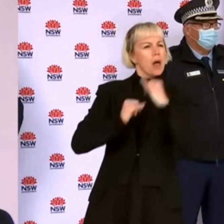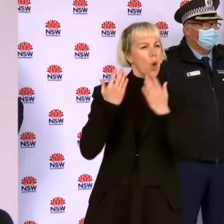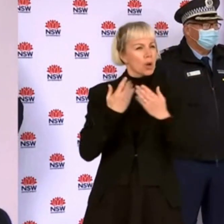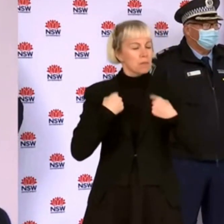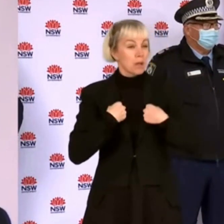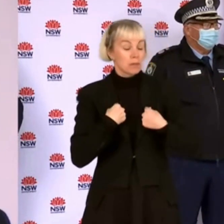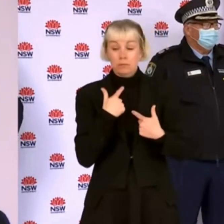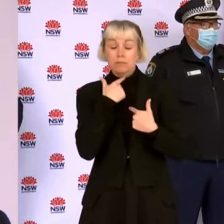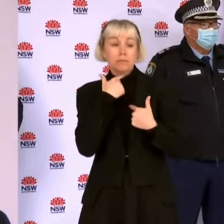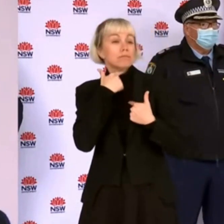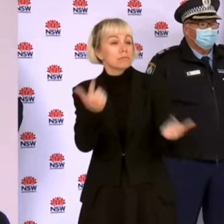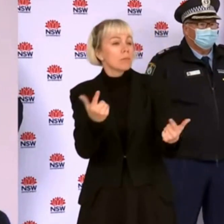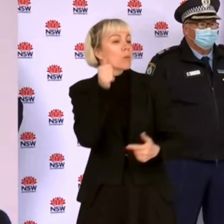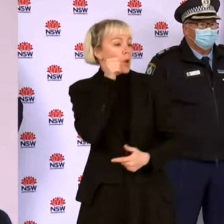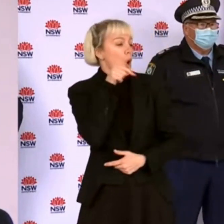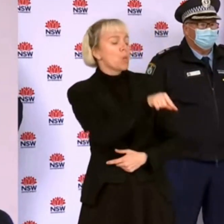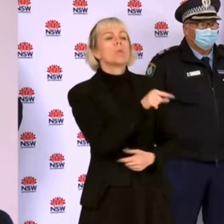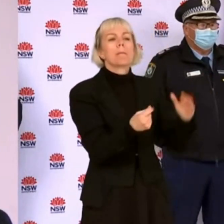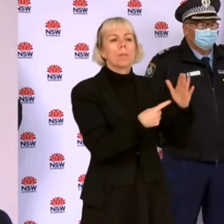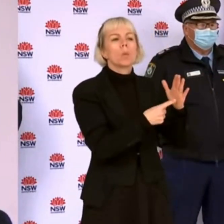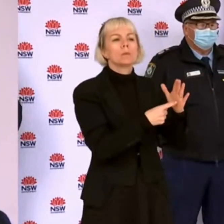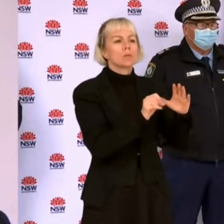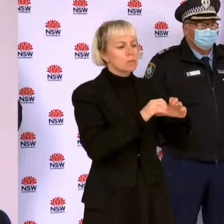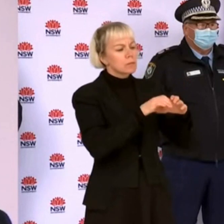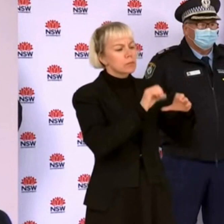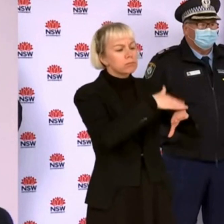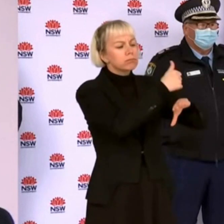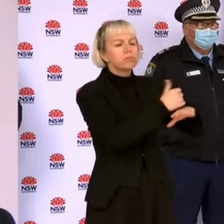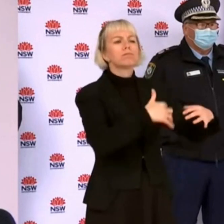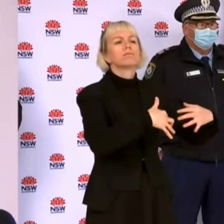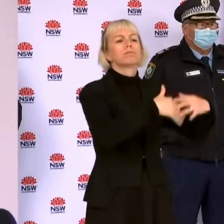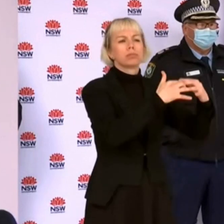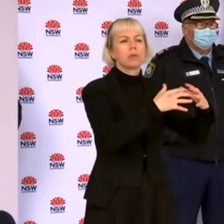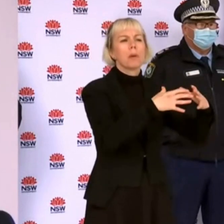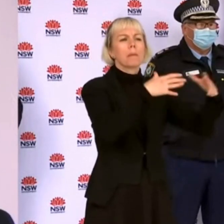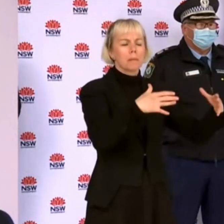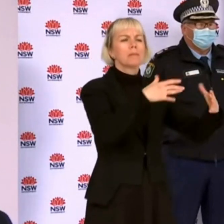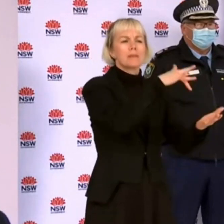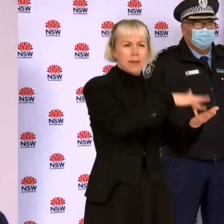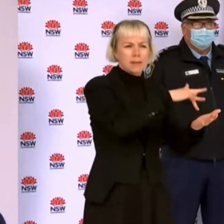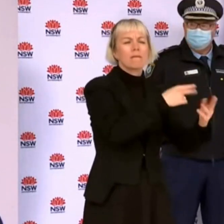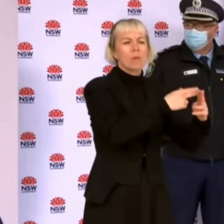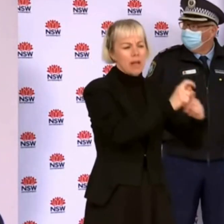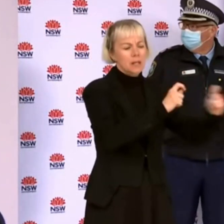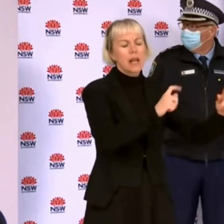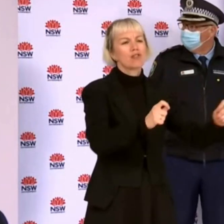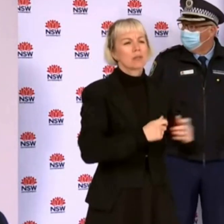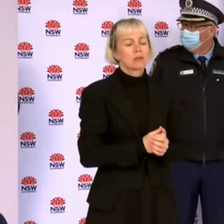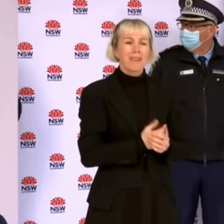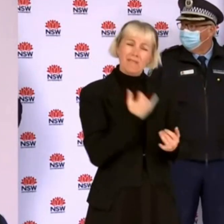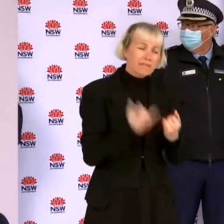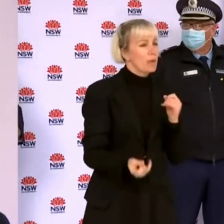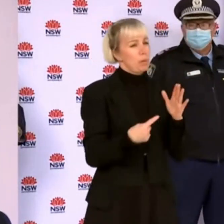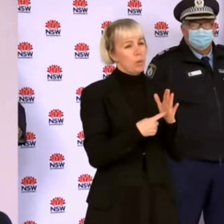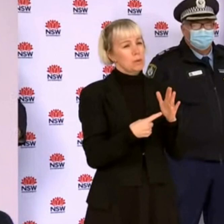to increase that. We know how important it is to fight the Delta variant, in part by higher vaccination rates. But